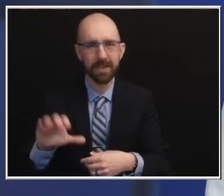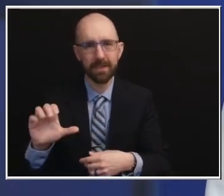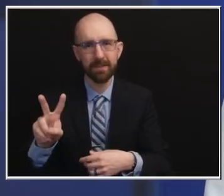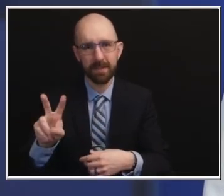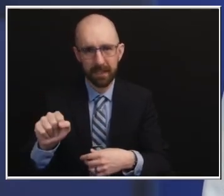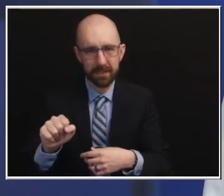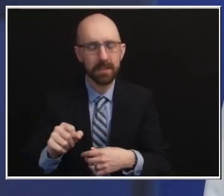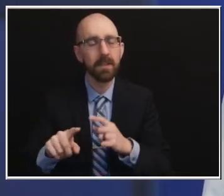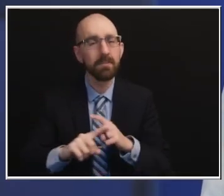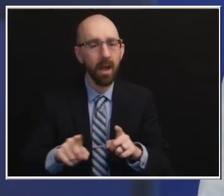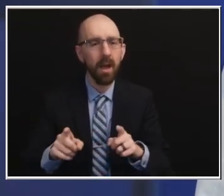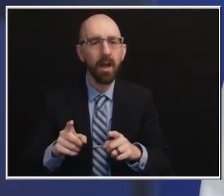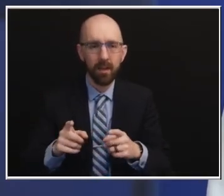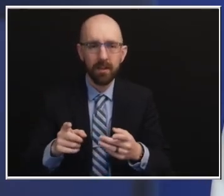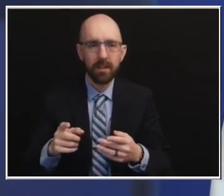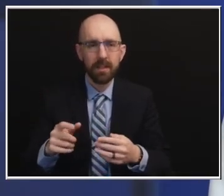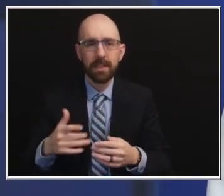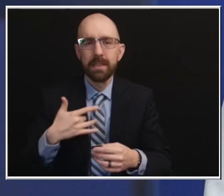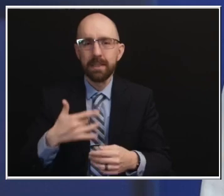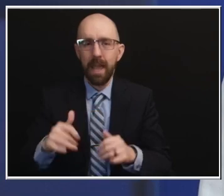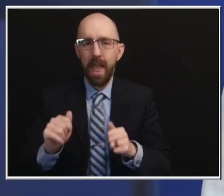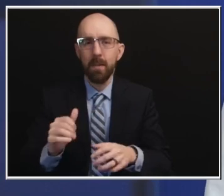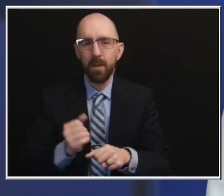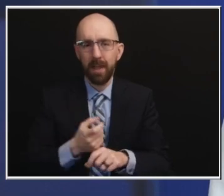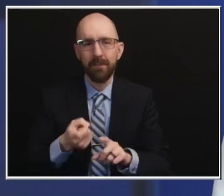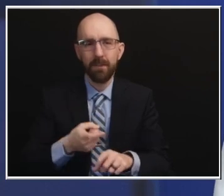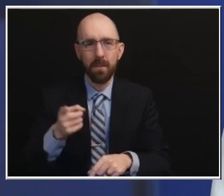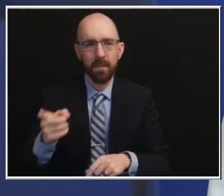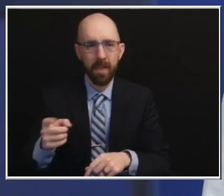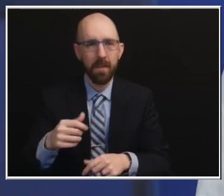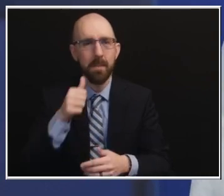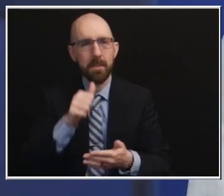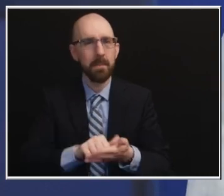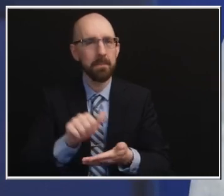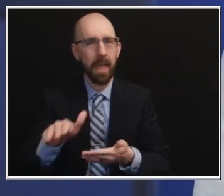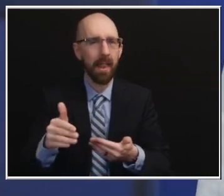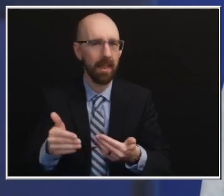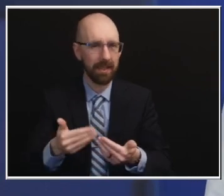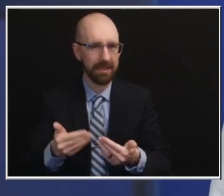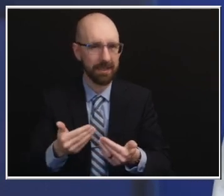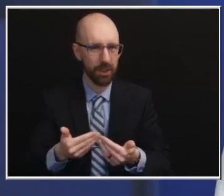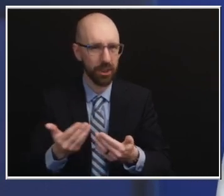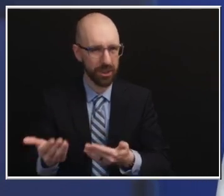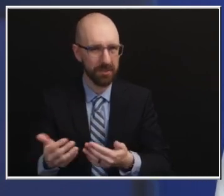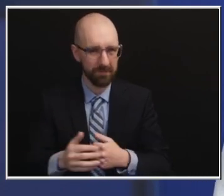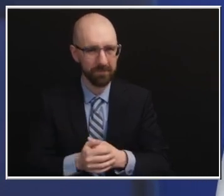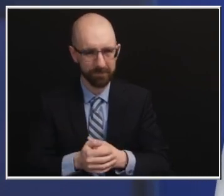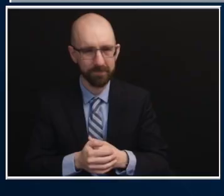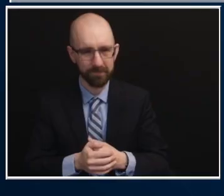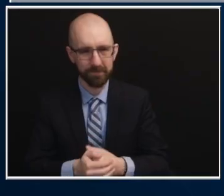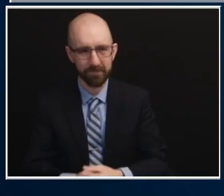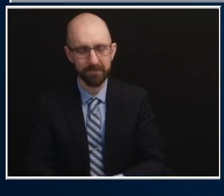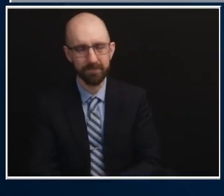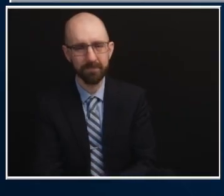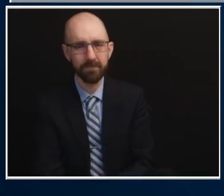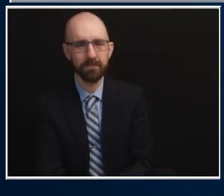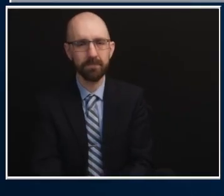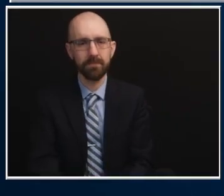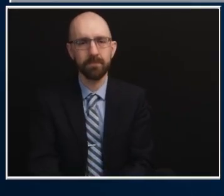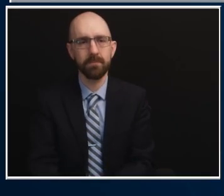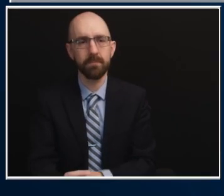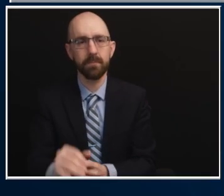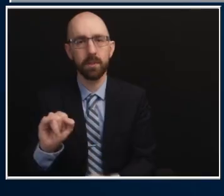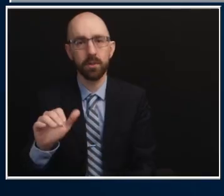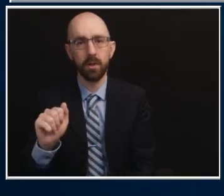but you tend to be able to get them from the mail order sources a little bit more easily. Jacob wants to know, what's